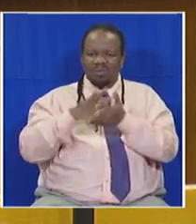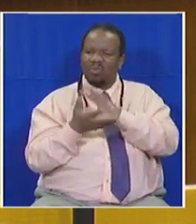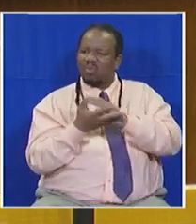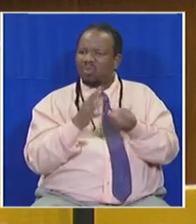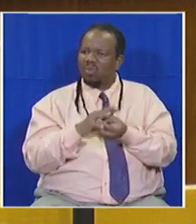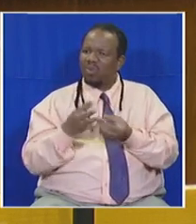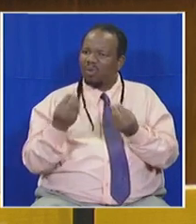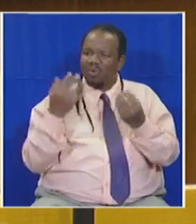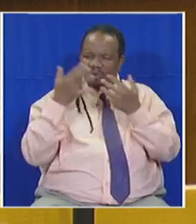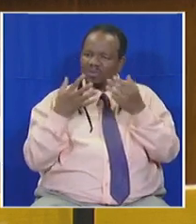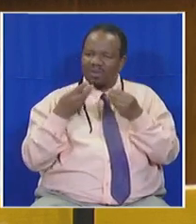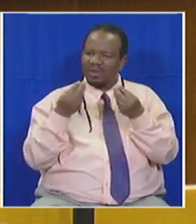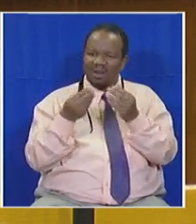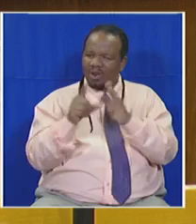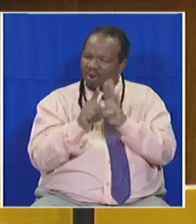law.